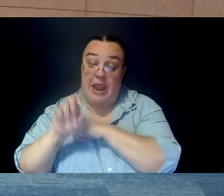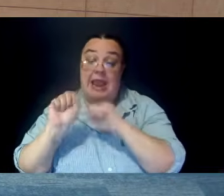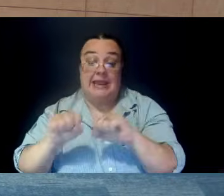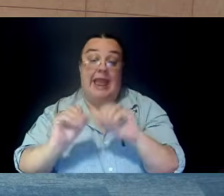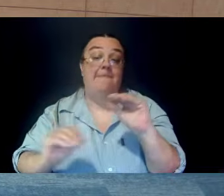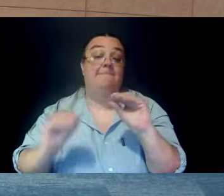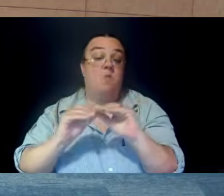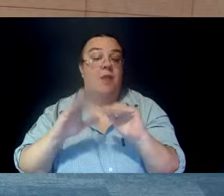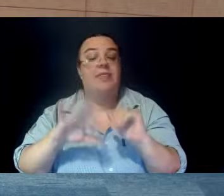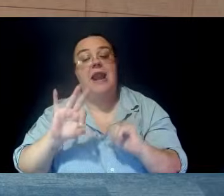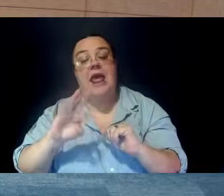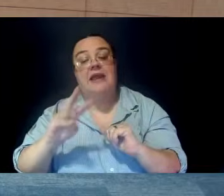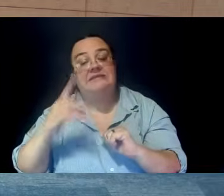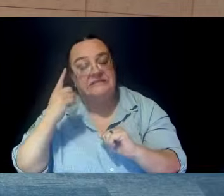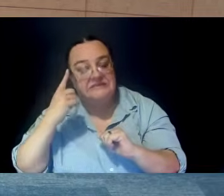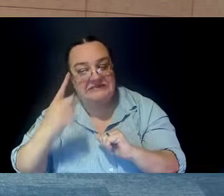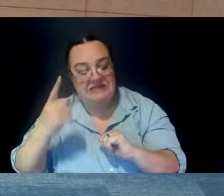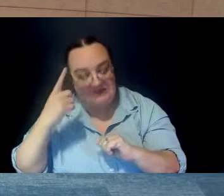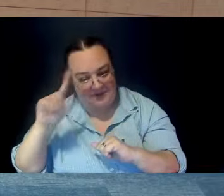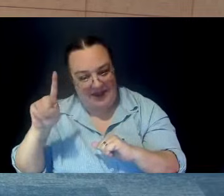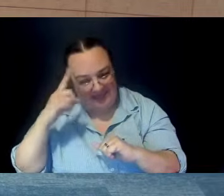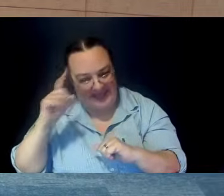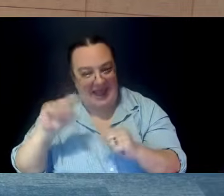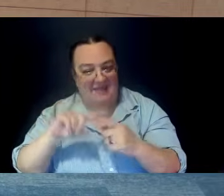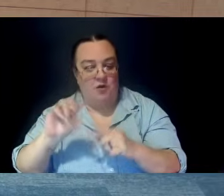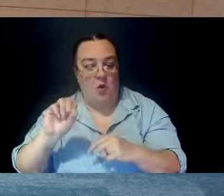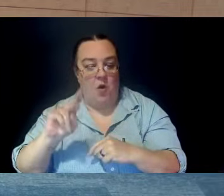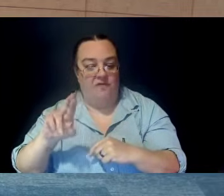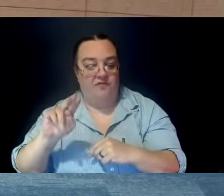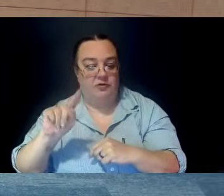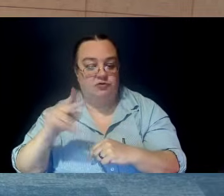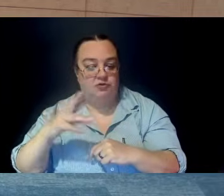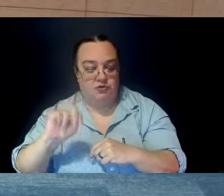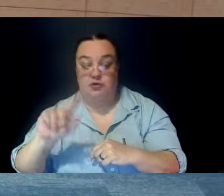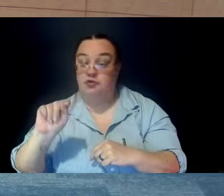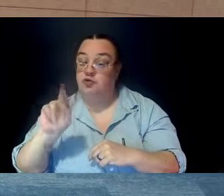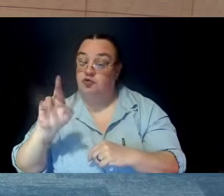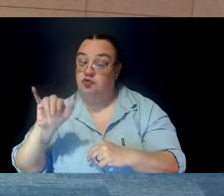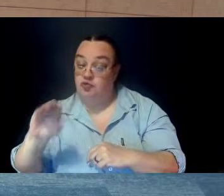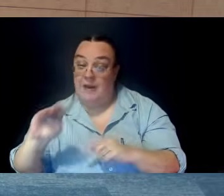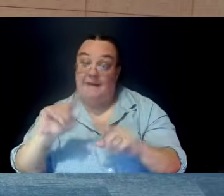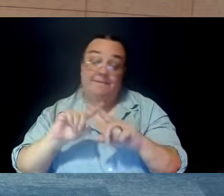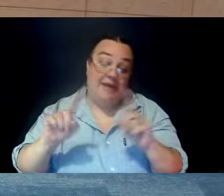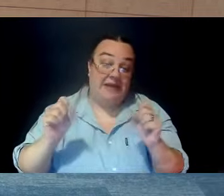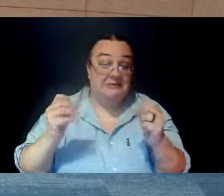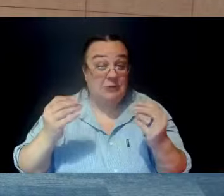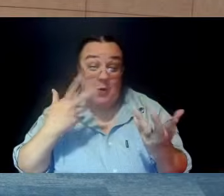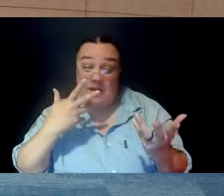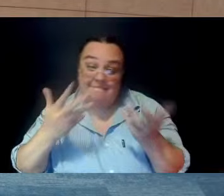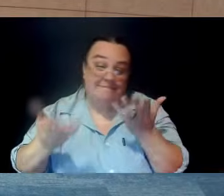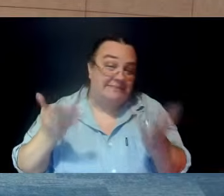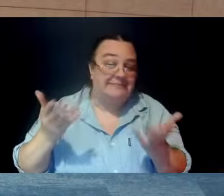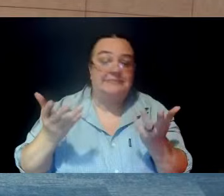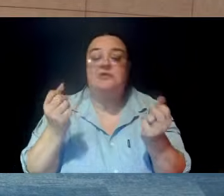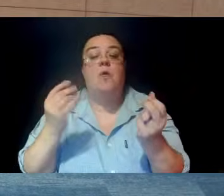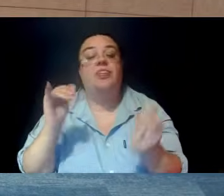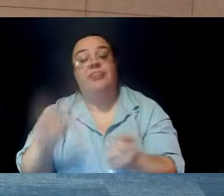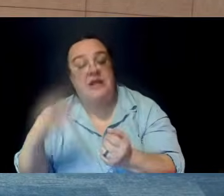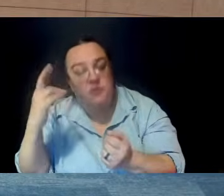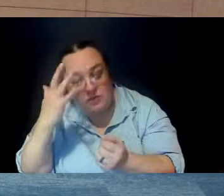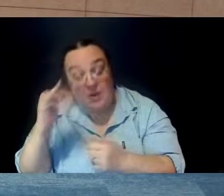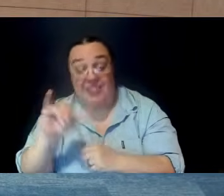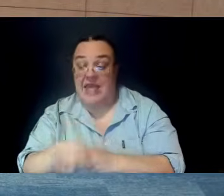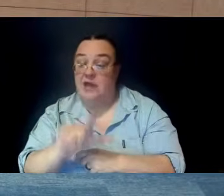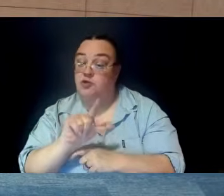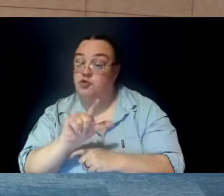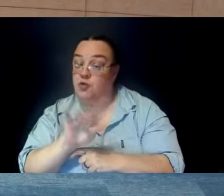but I think they'd have to overturn trim. So possibly, right? So that's why the 24 cents